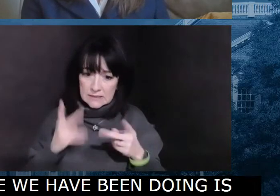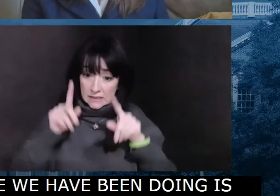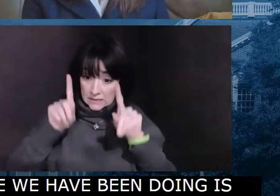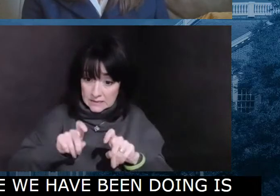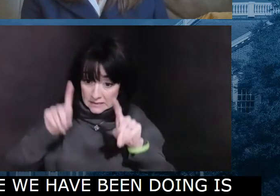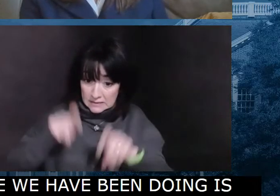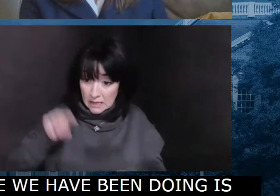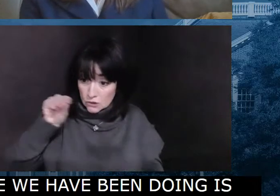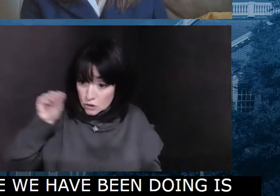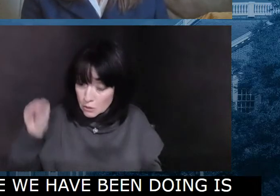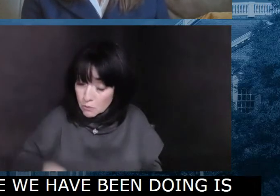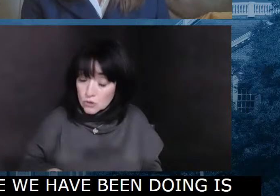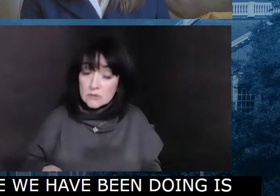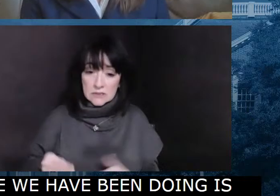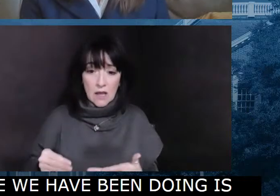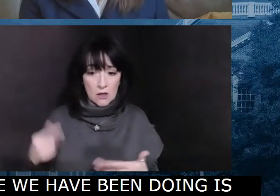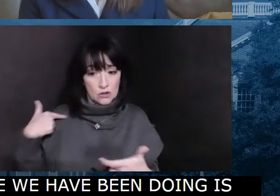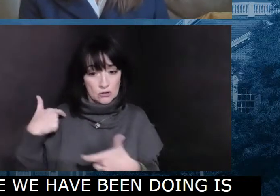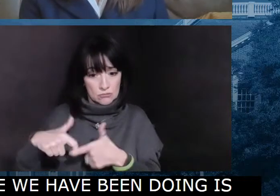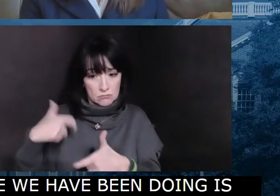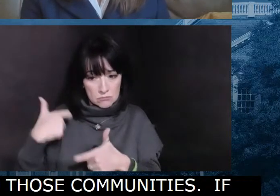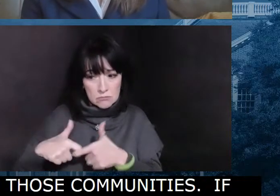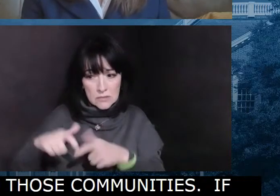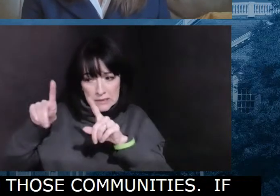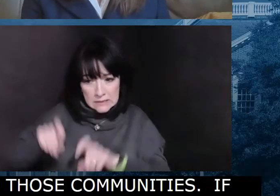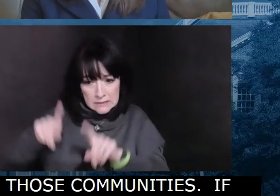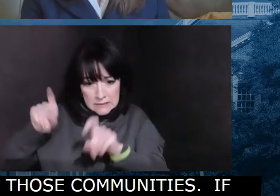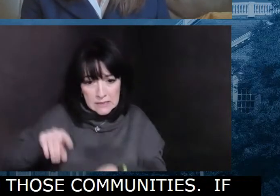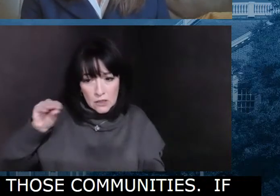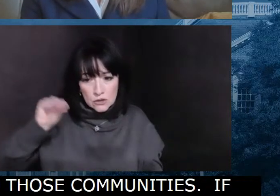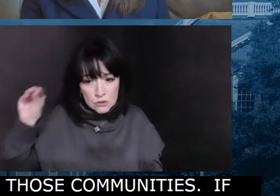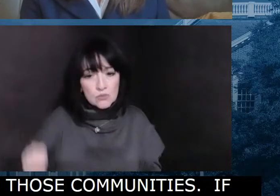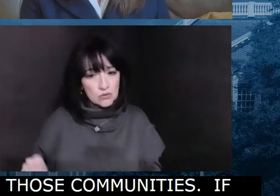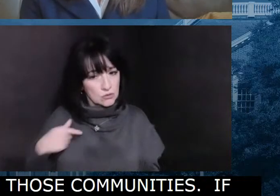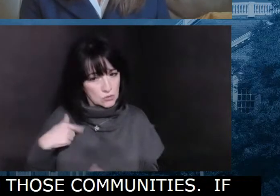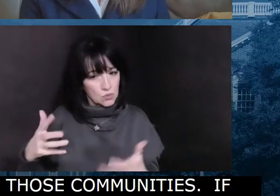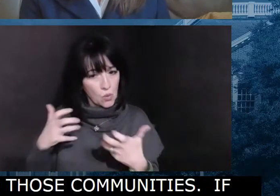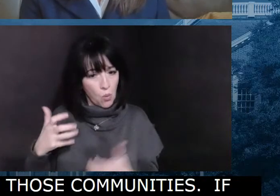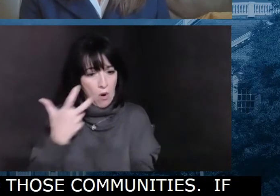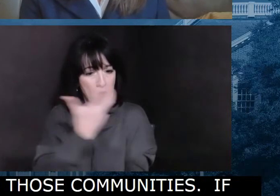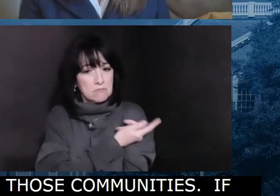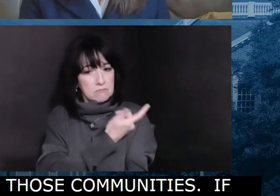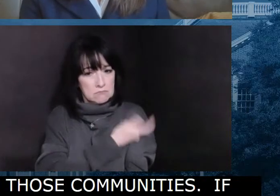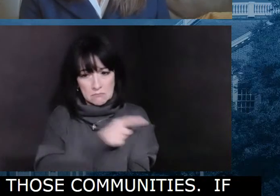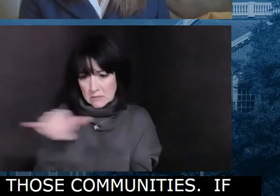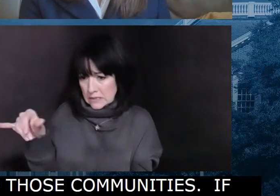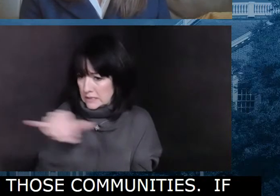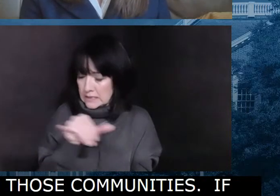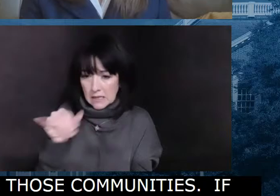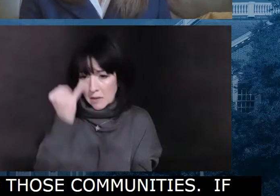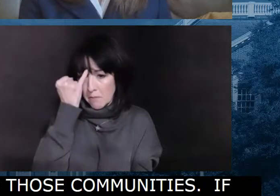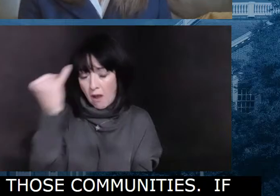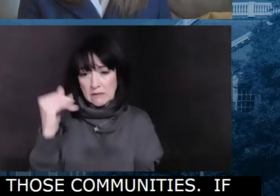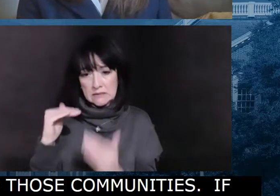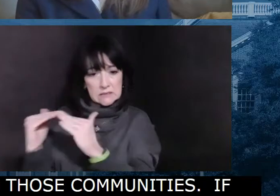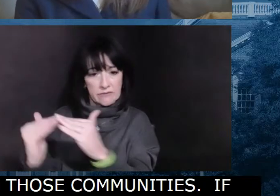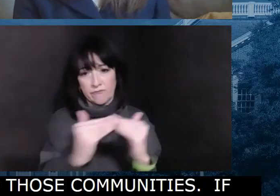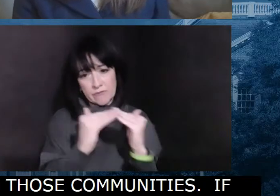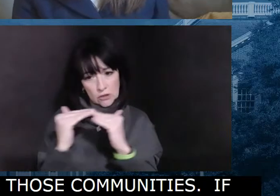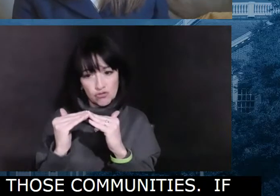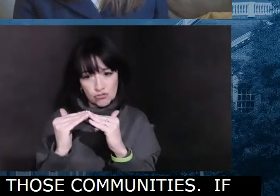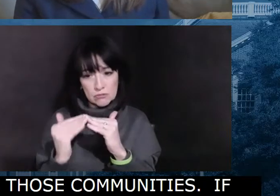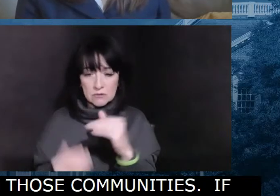we expect to at least have vaccination rates that look like the state. Dr. Rattay, anything else for